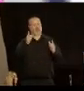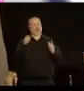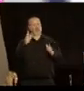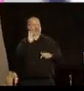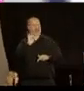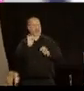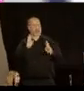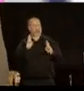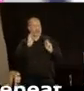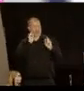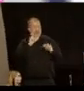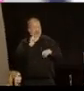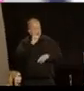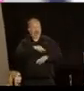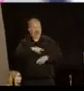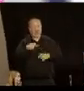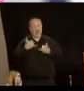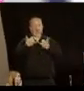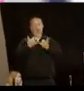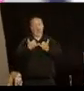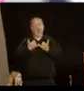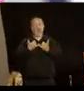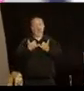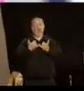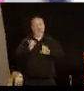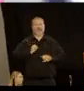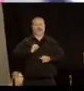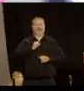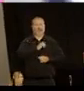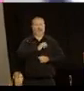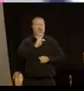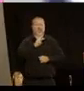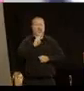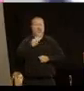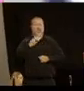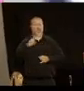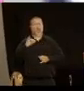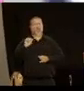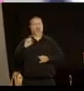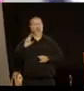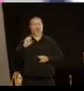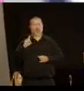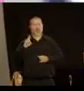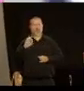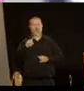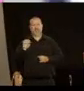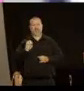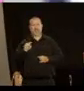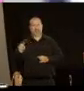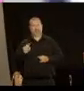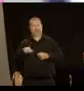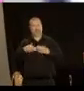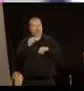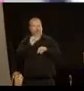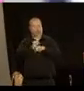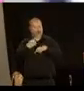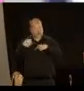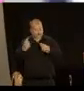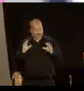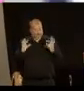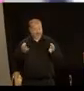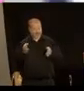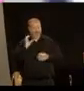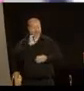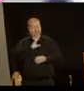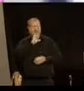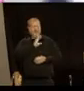is. But this award goes to Senator Anna Maria Rodriguez for all her work, not only on the Family